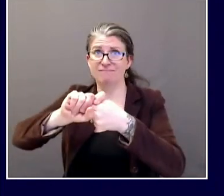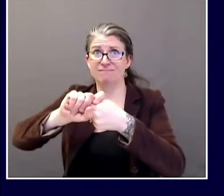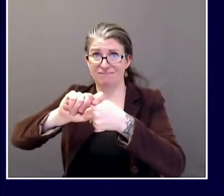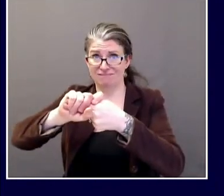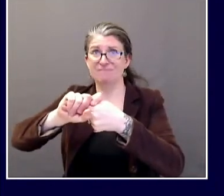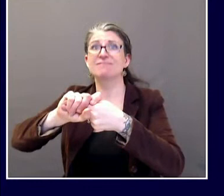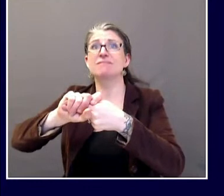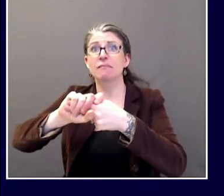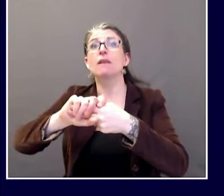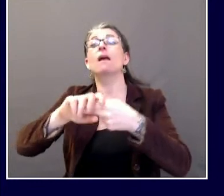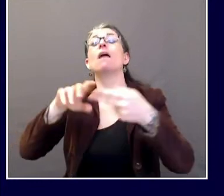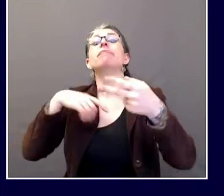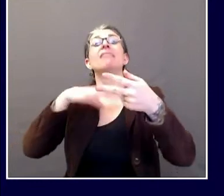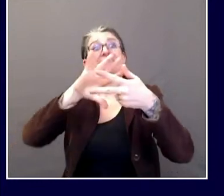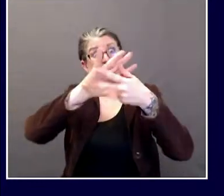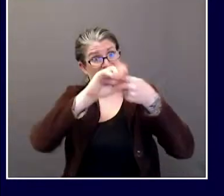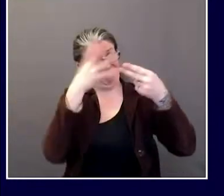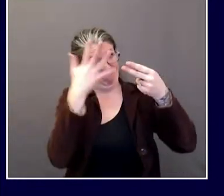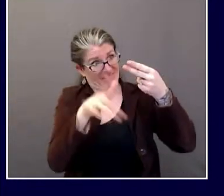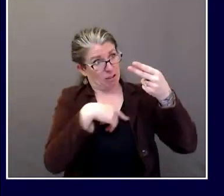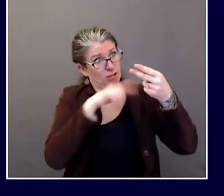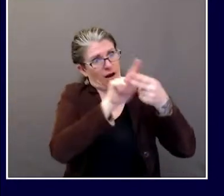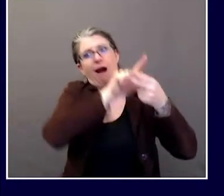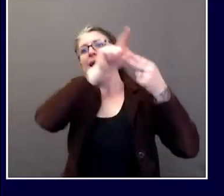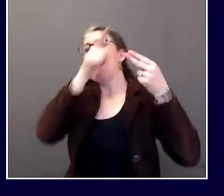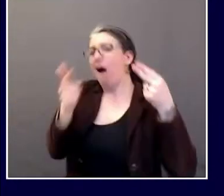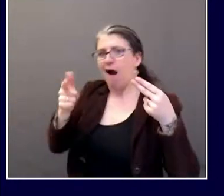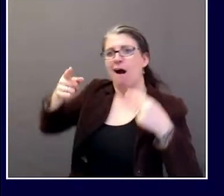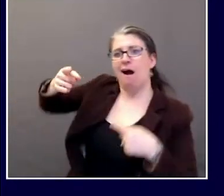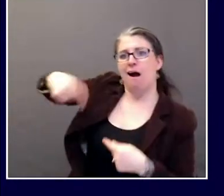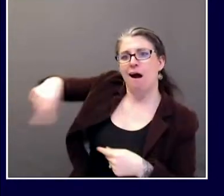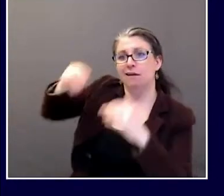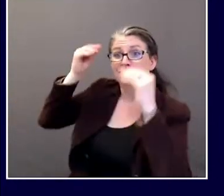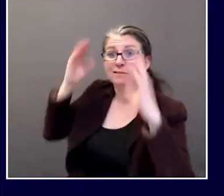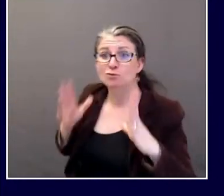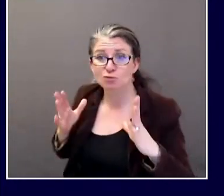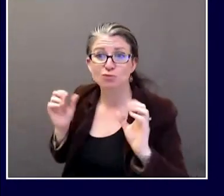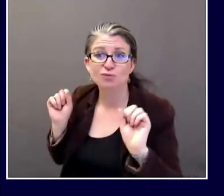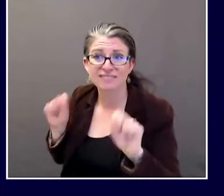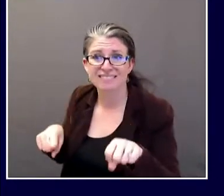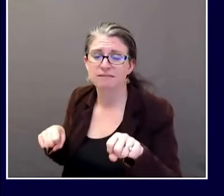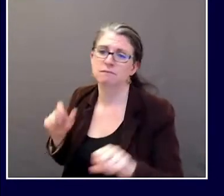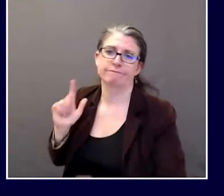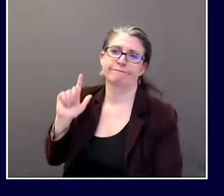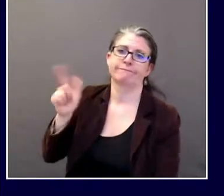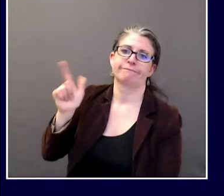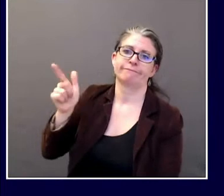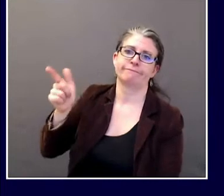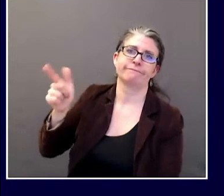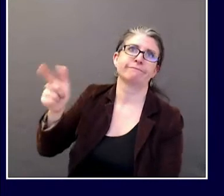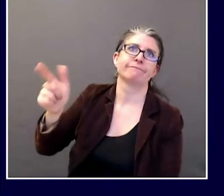when. That depends on the supply of vaccine. Right now, supply governs speed.